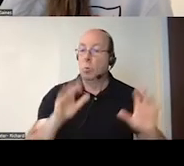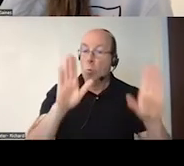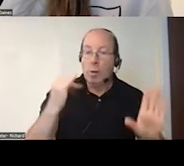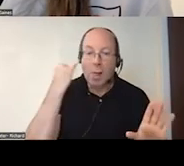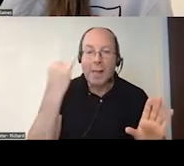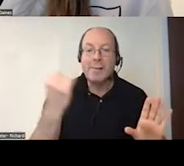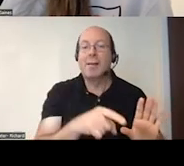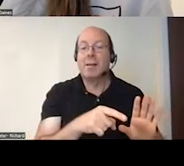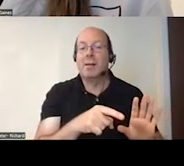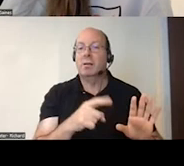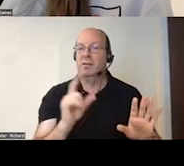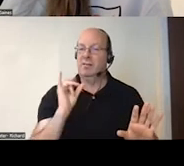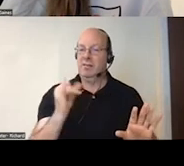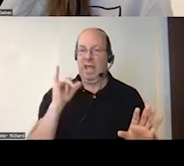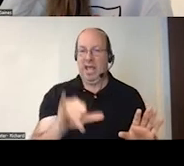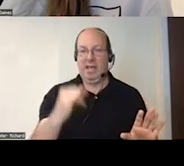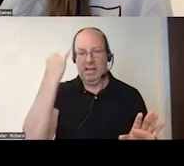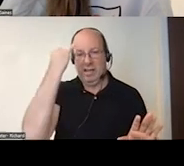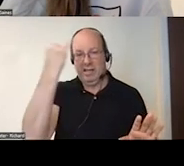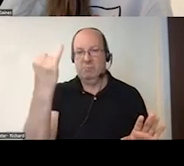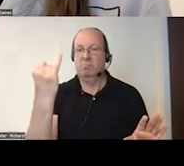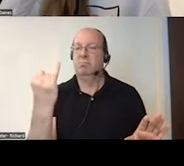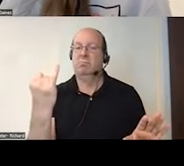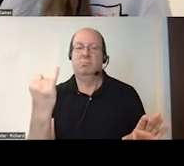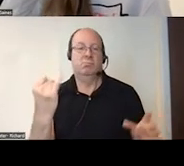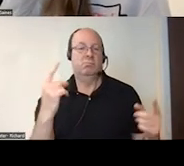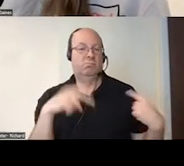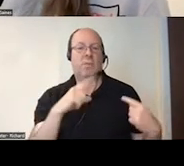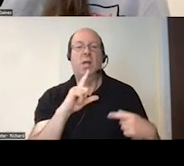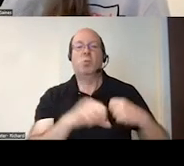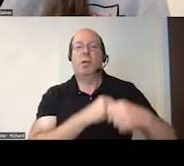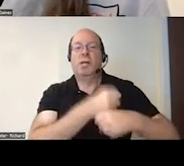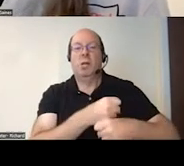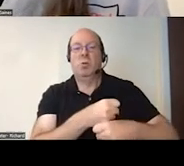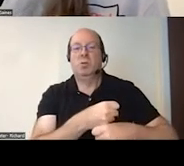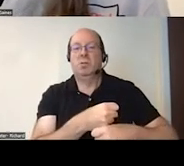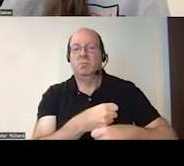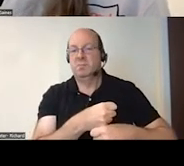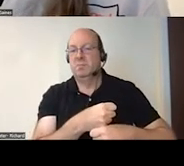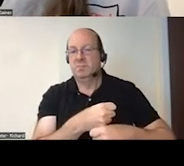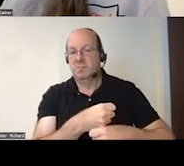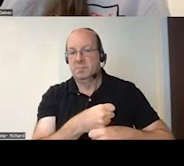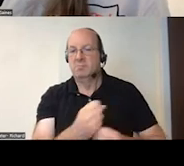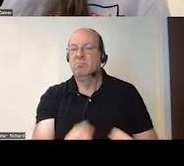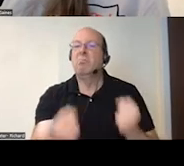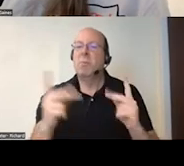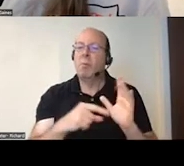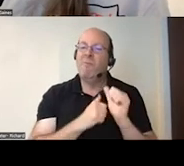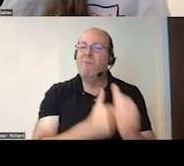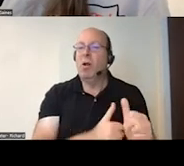has been around for more than 20 years now, probably. And a lot of people use that